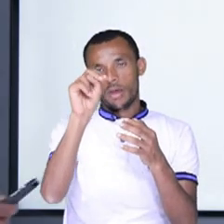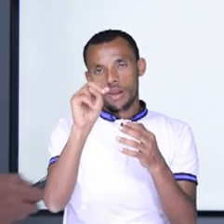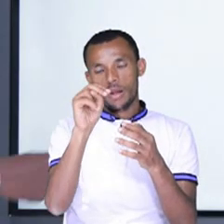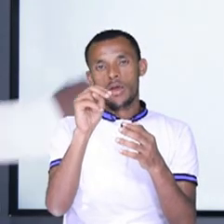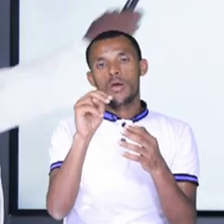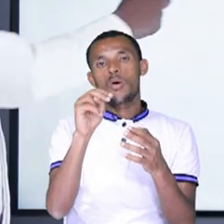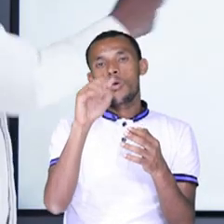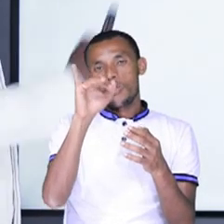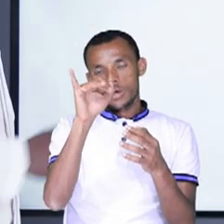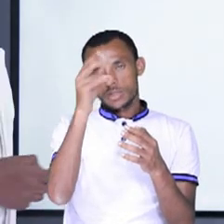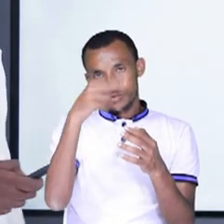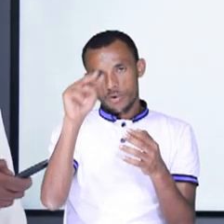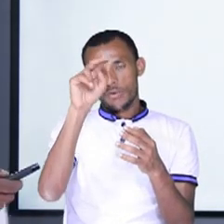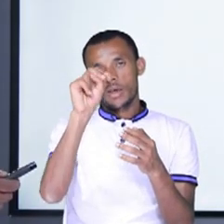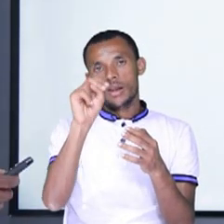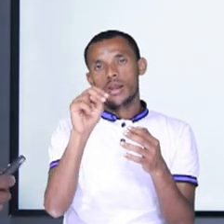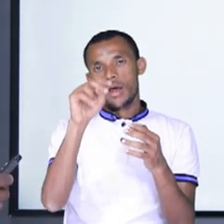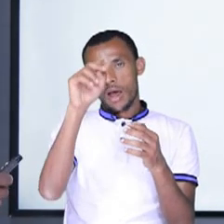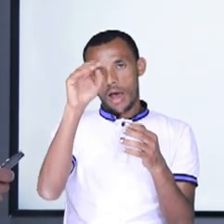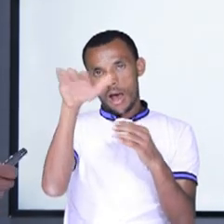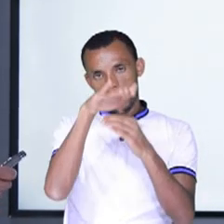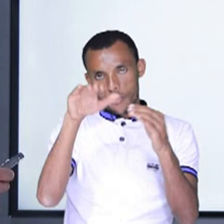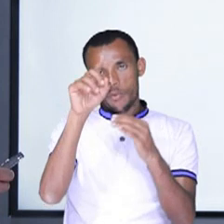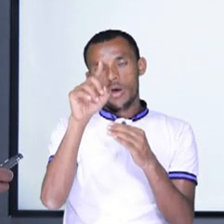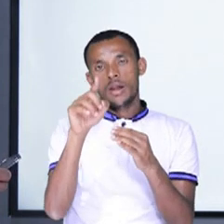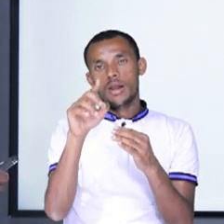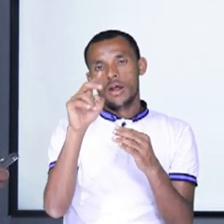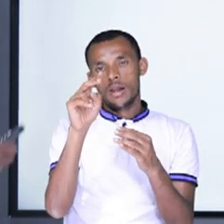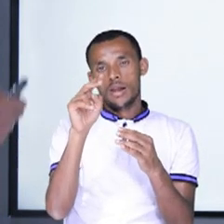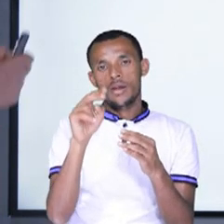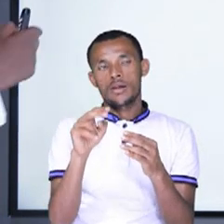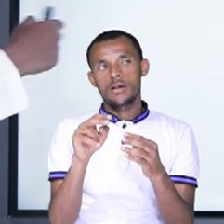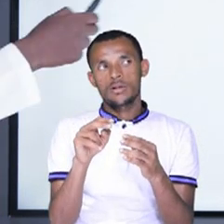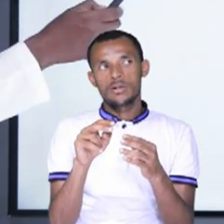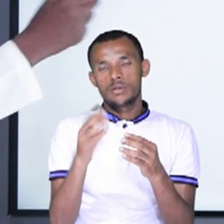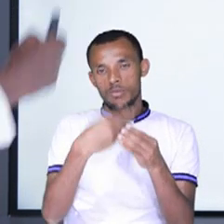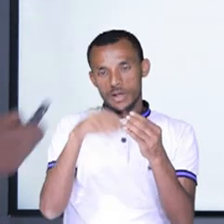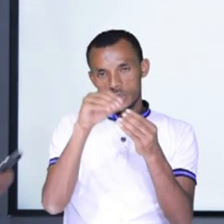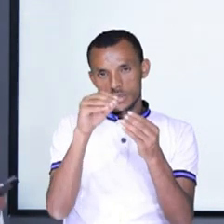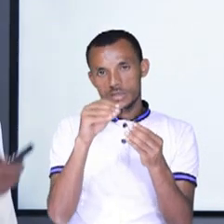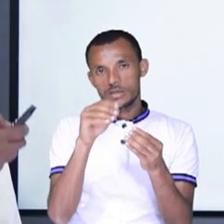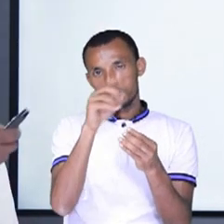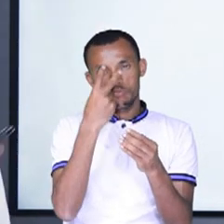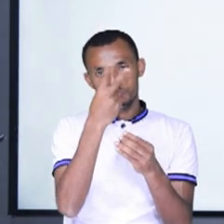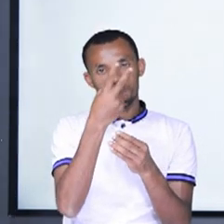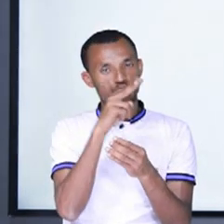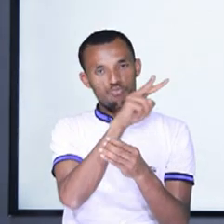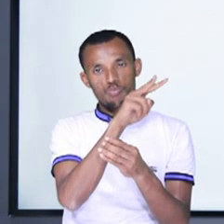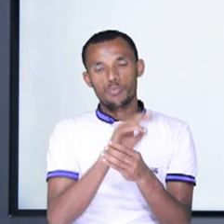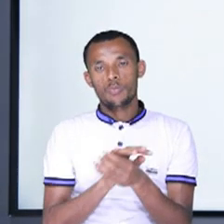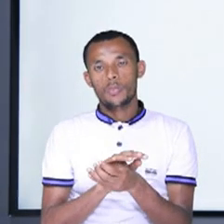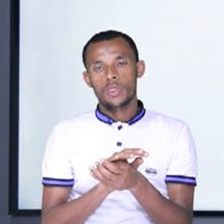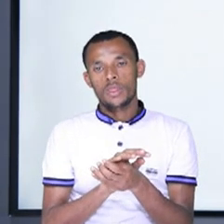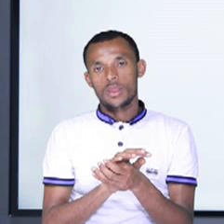plus n above 1, x the power of n minus 1 times y the power of 1 plus and so on. You will have last